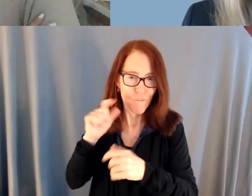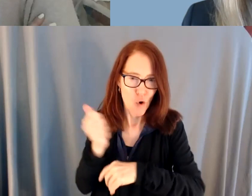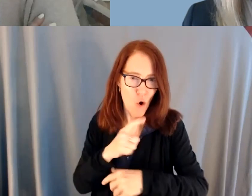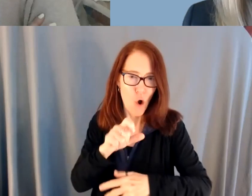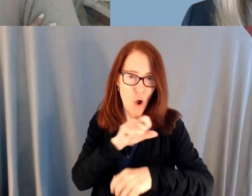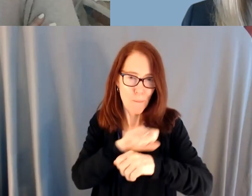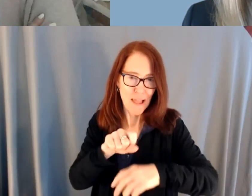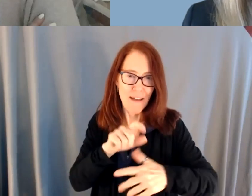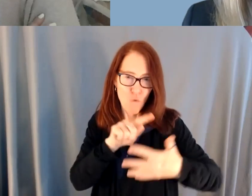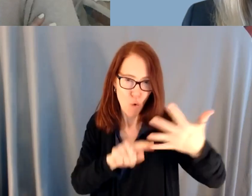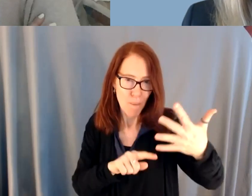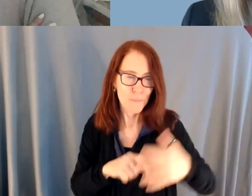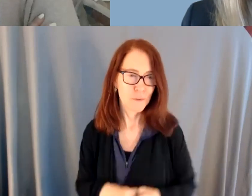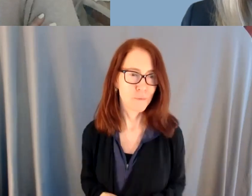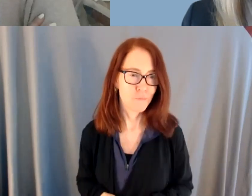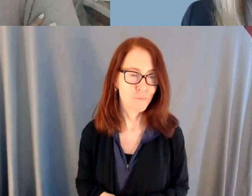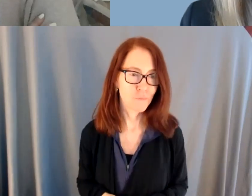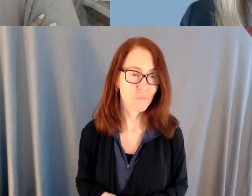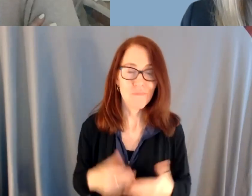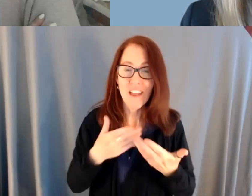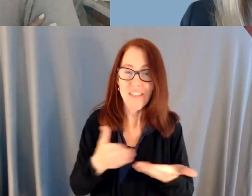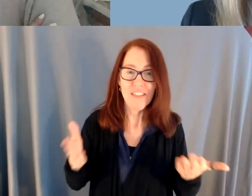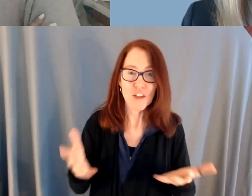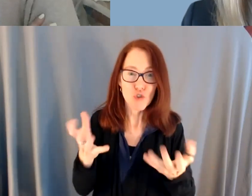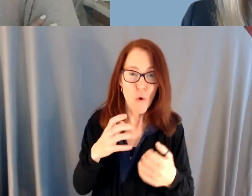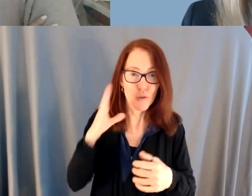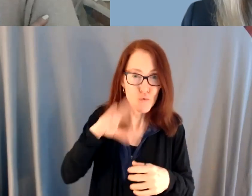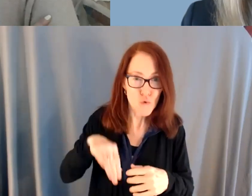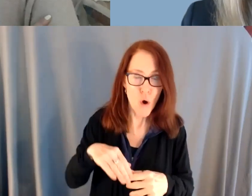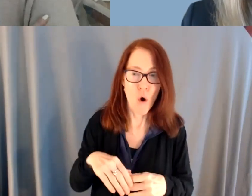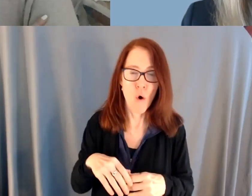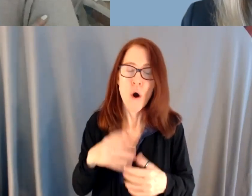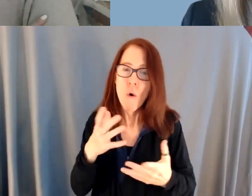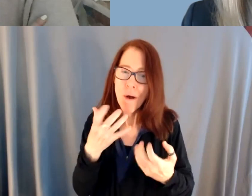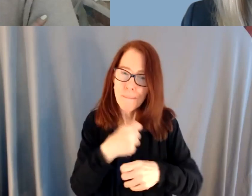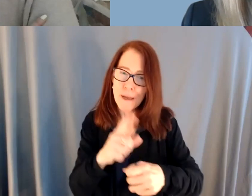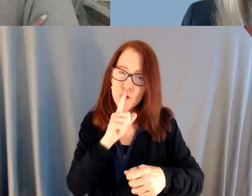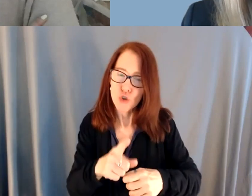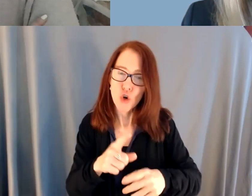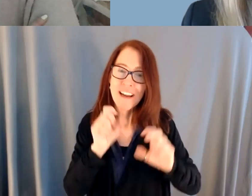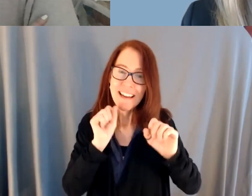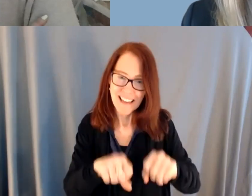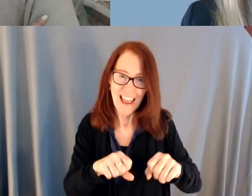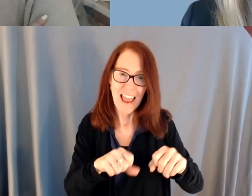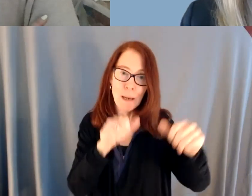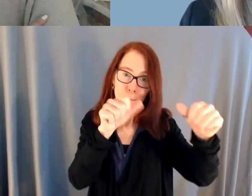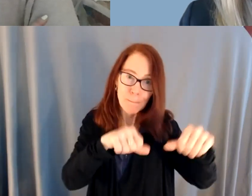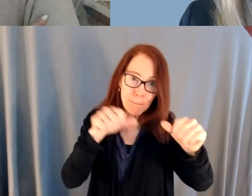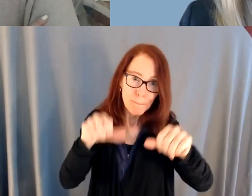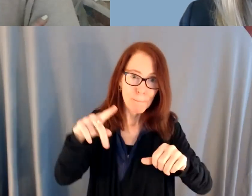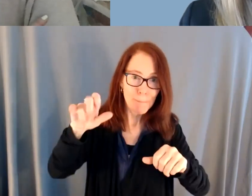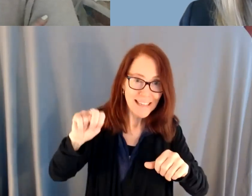are you able to spotlight or pin someone's video screen. So